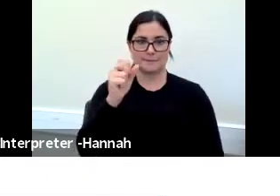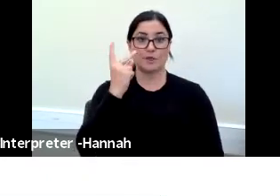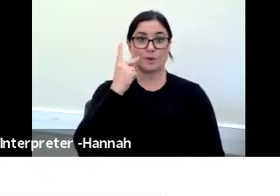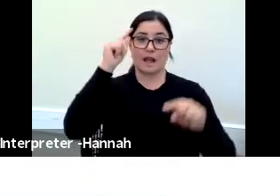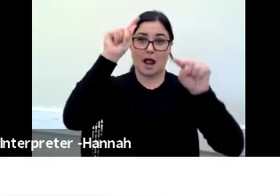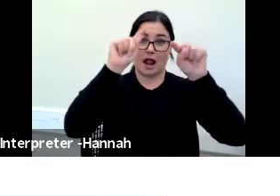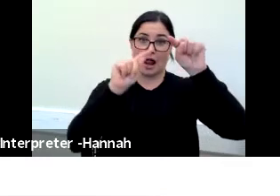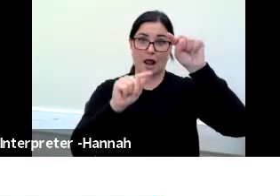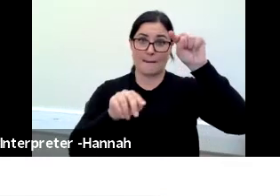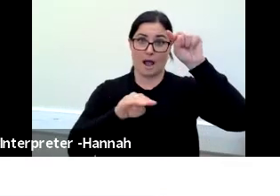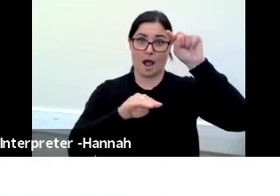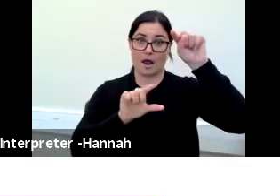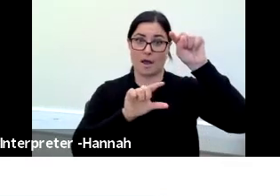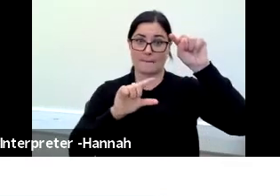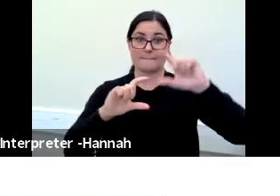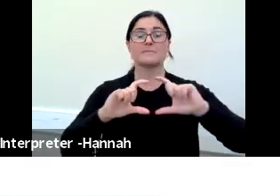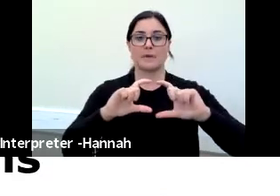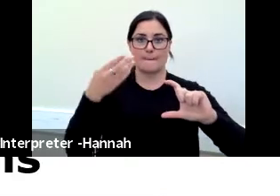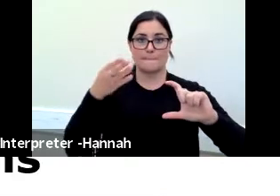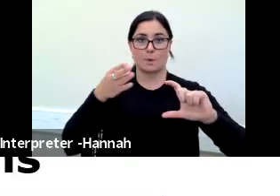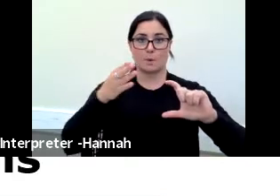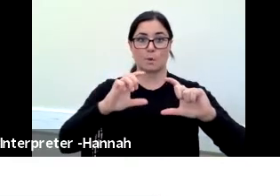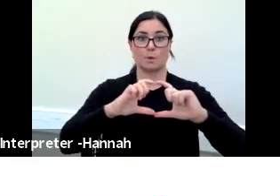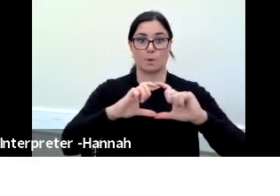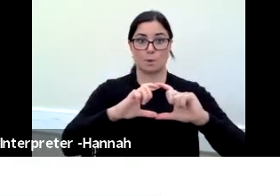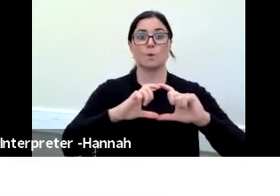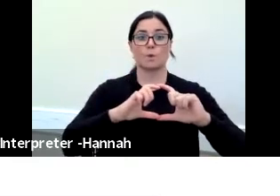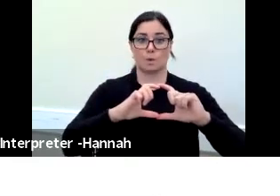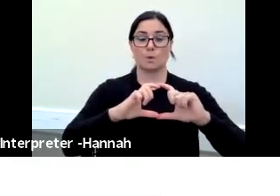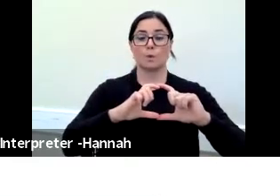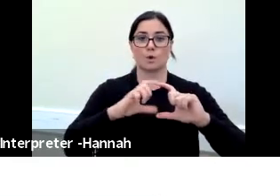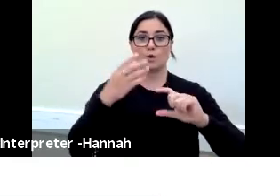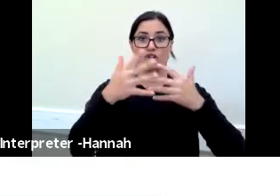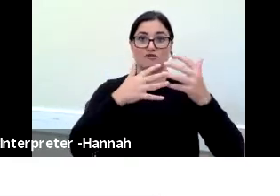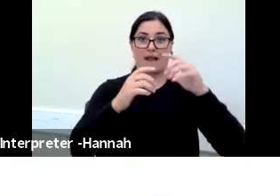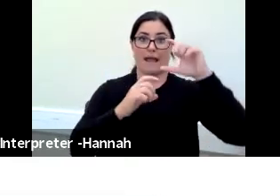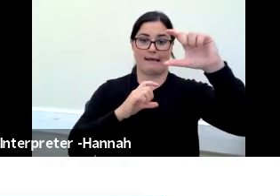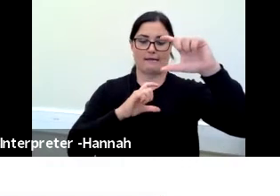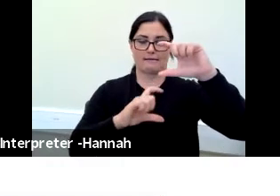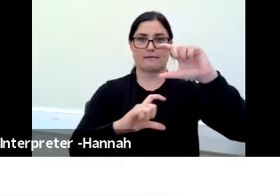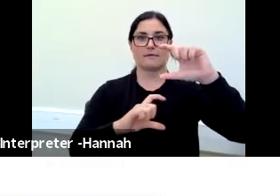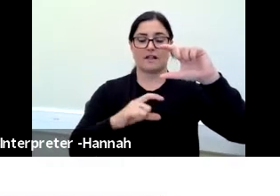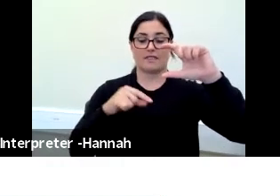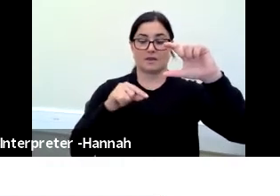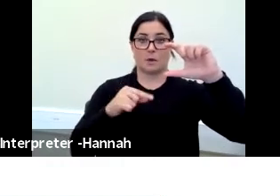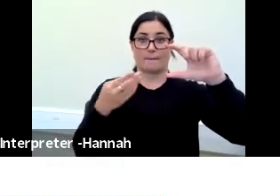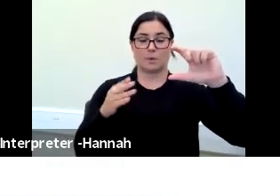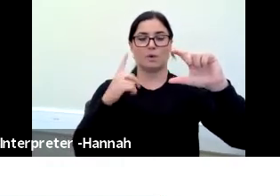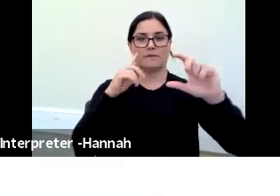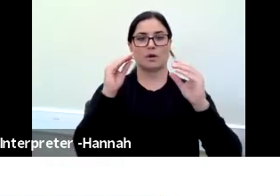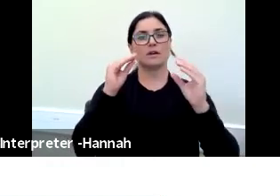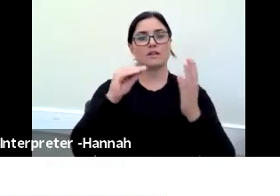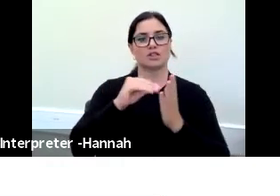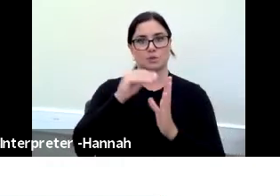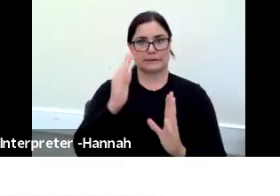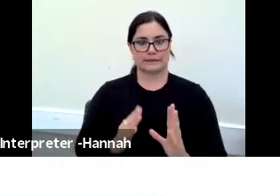has the DSPS AIM instructor portal in the gray, and then the blue will be for instructors or for students, sorry. And then once you click on